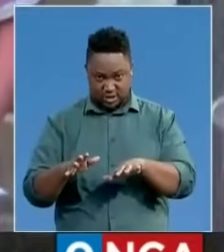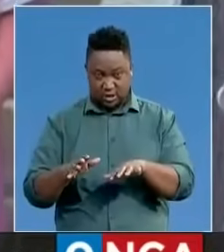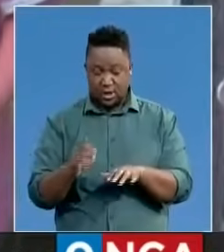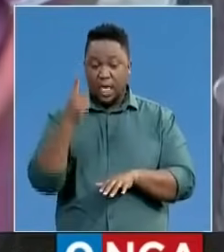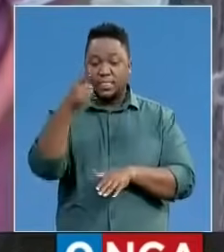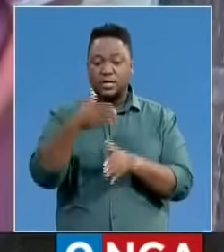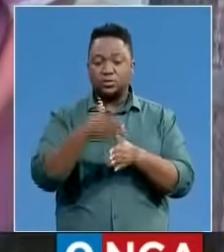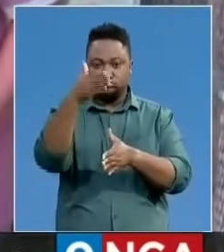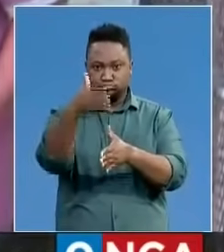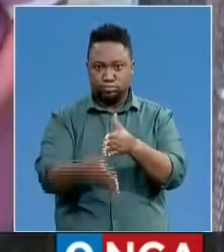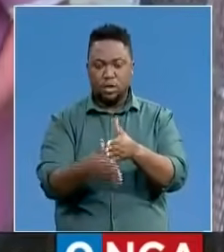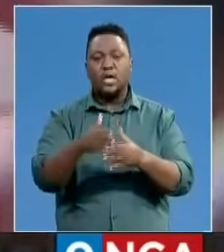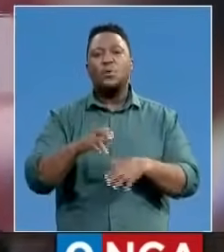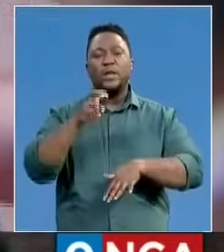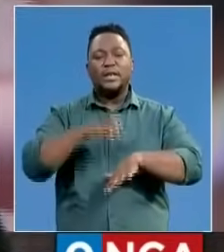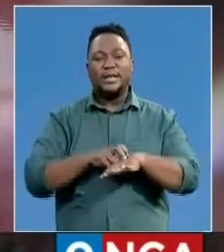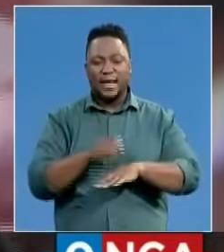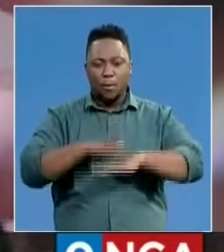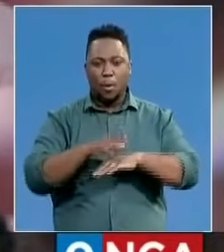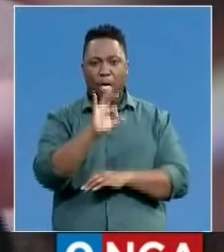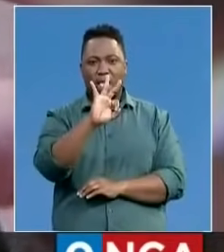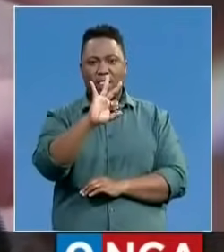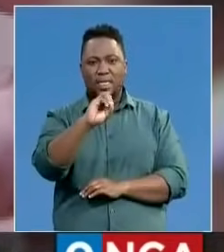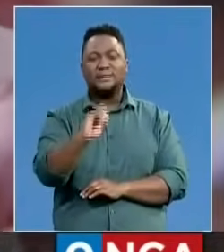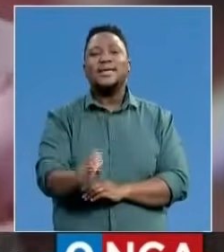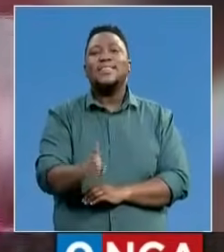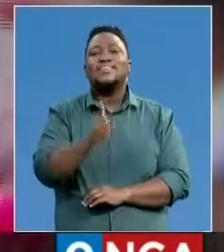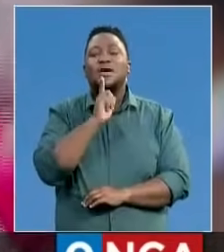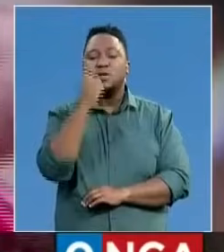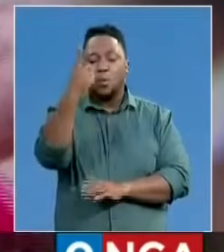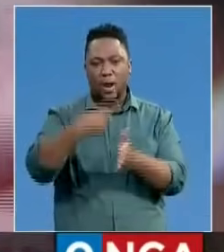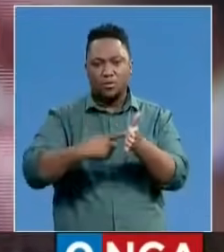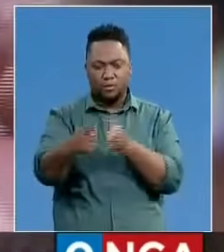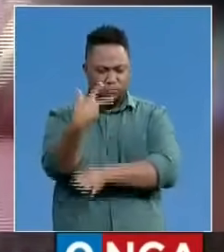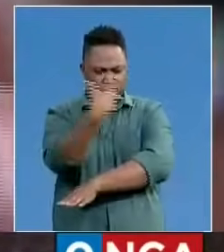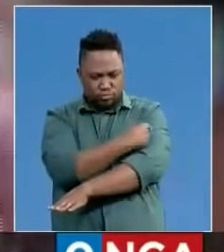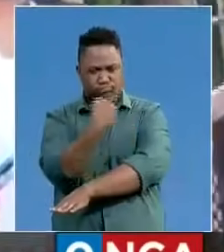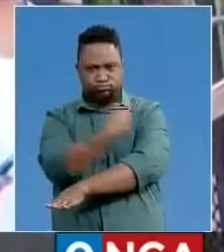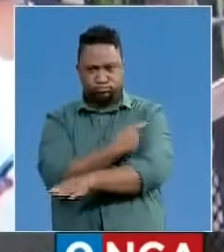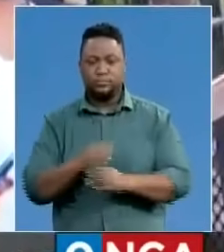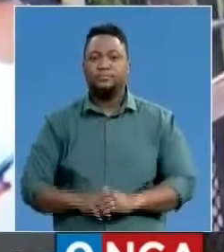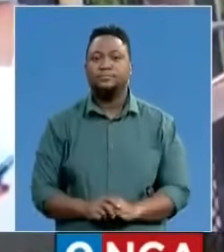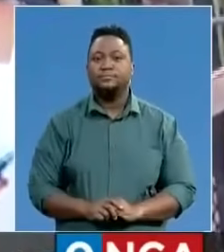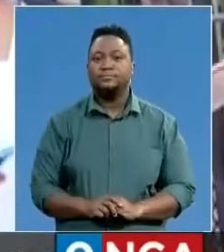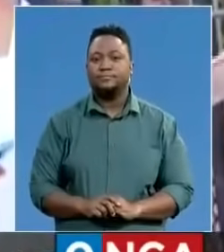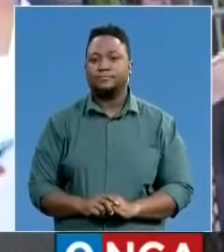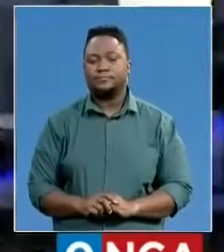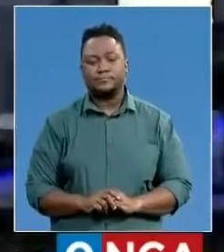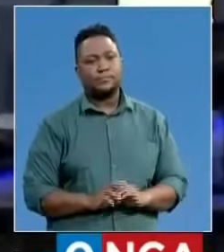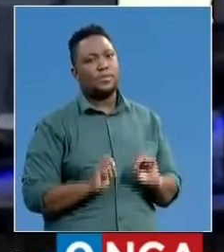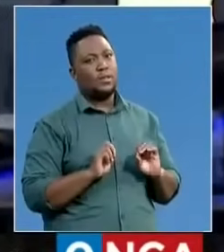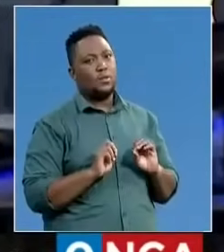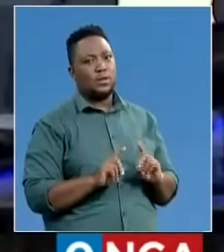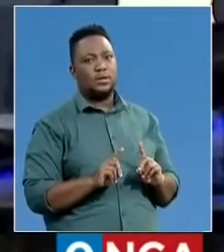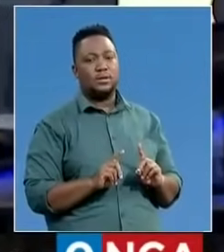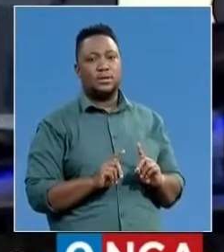by the end of this week, we want to do 30,000 additional vaccinations in this week alone. And what has been the